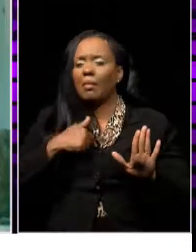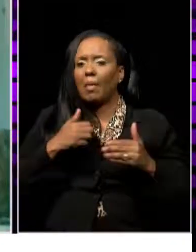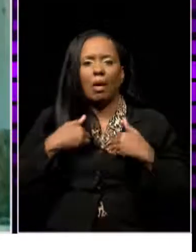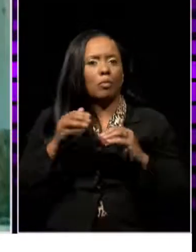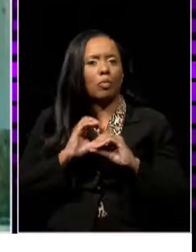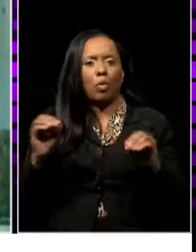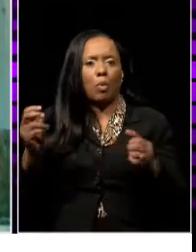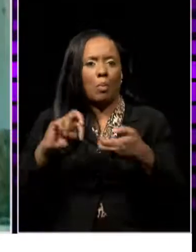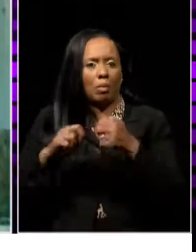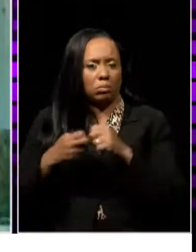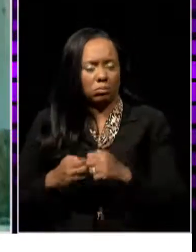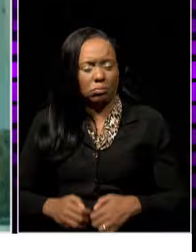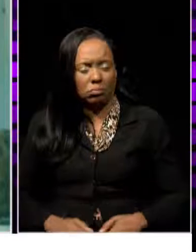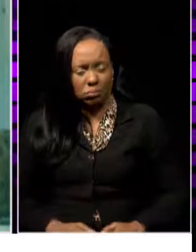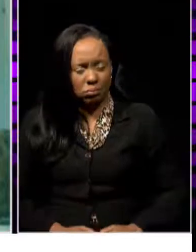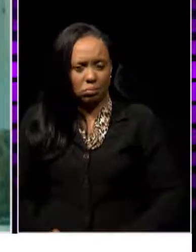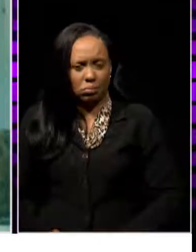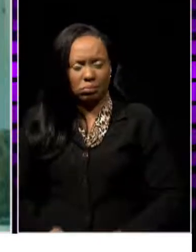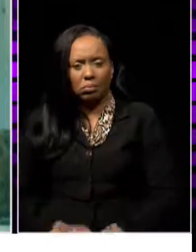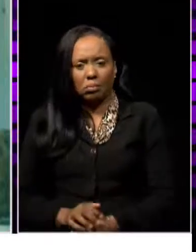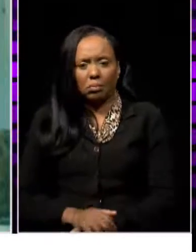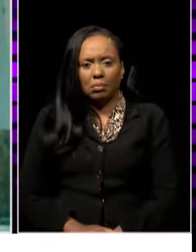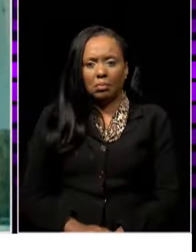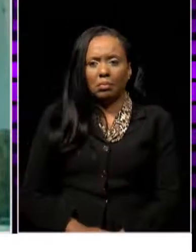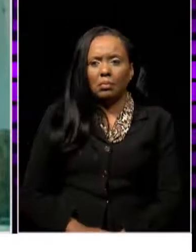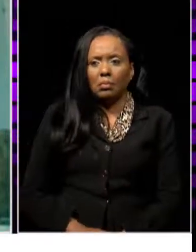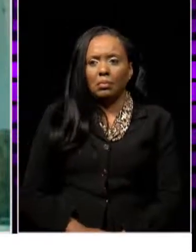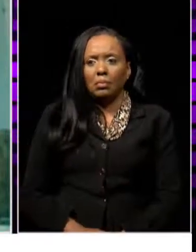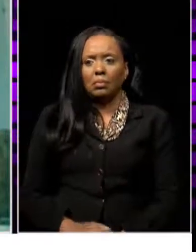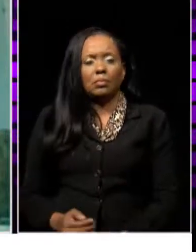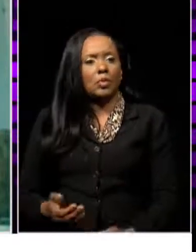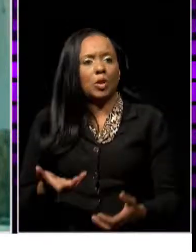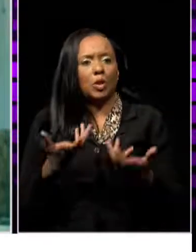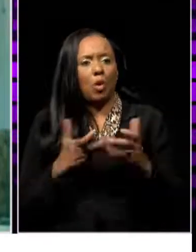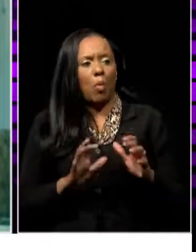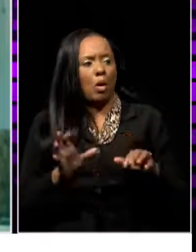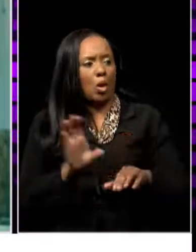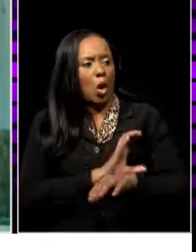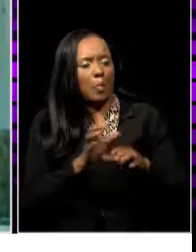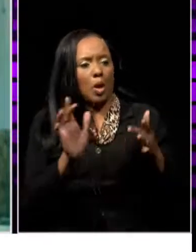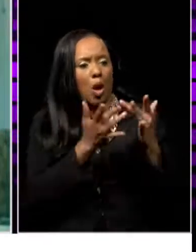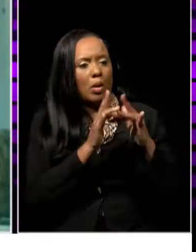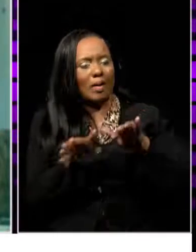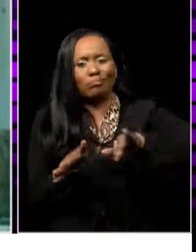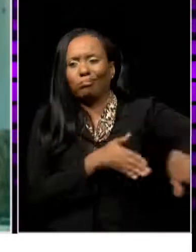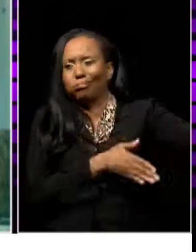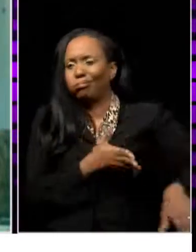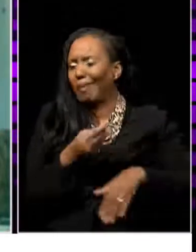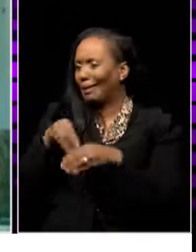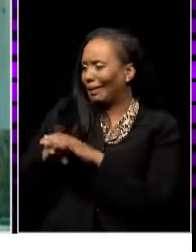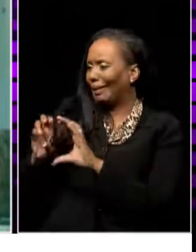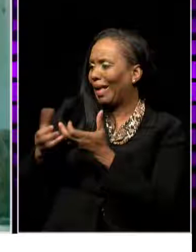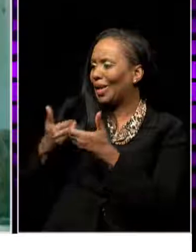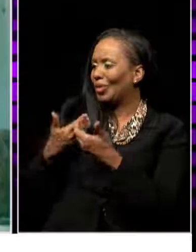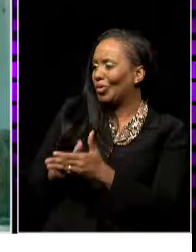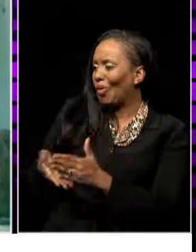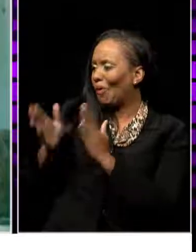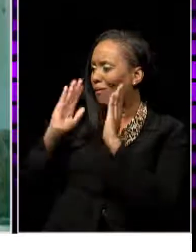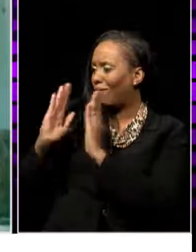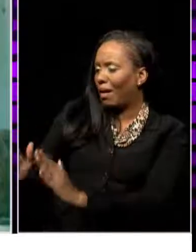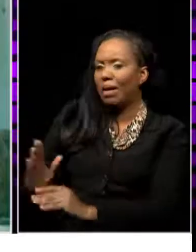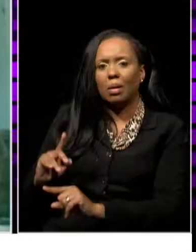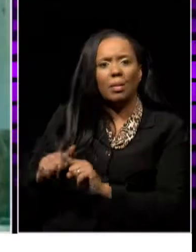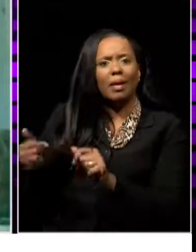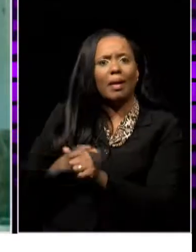because you don't want that. You just do away with the whole computer system and just drop back into the classroom, and then everything that the kids have learned